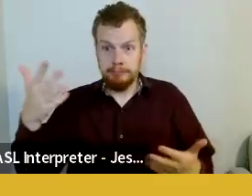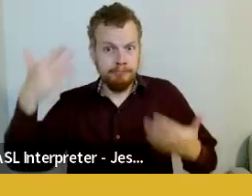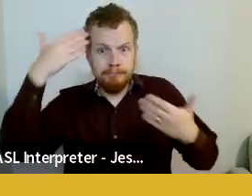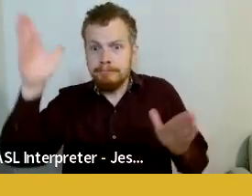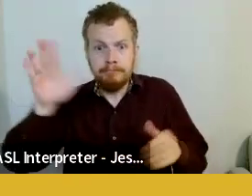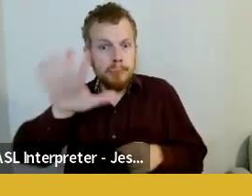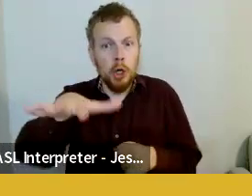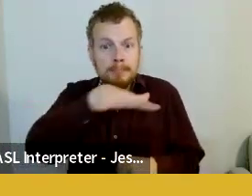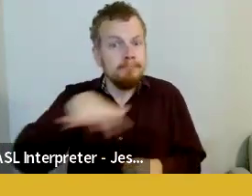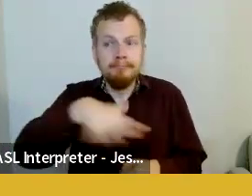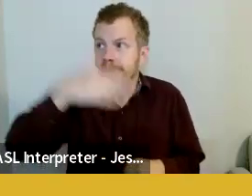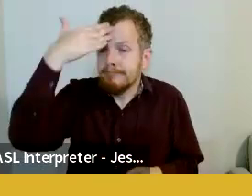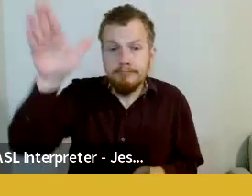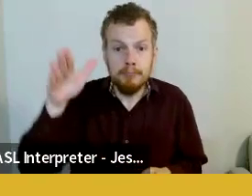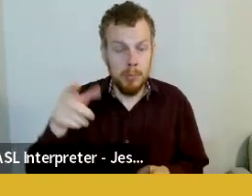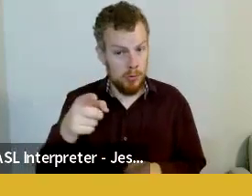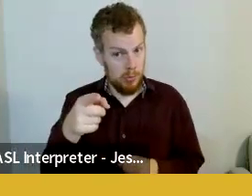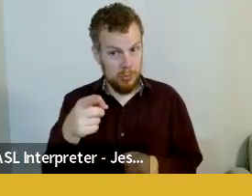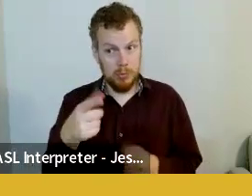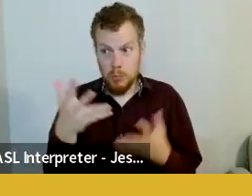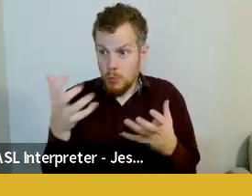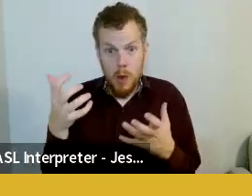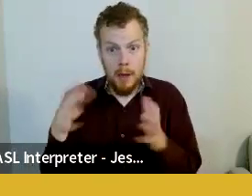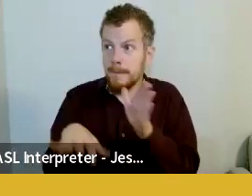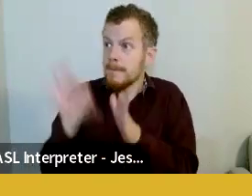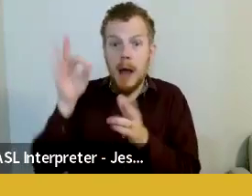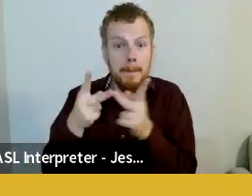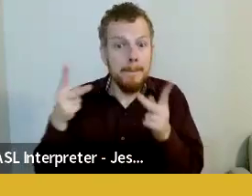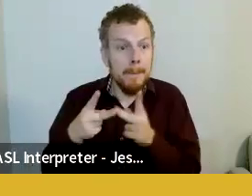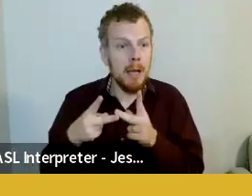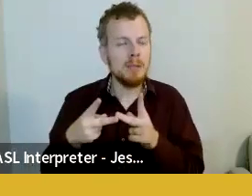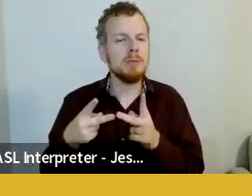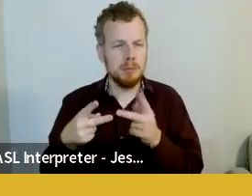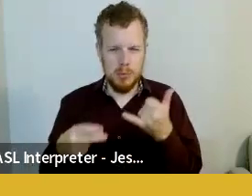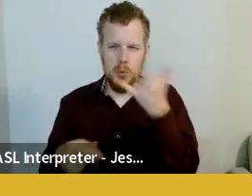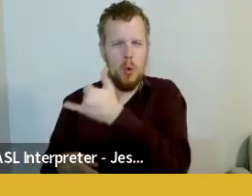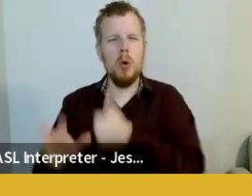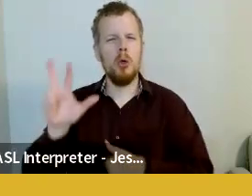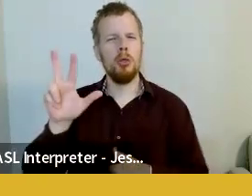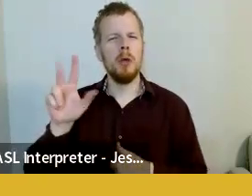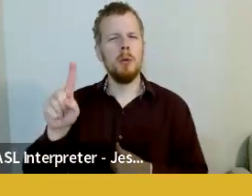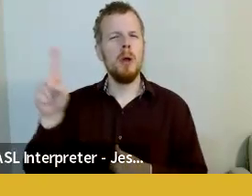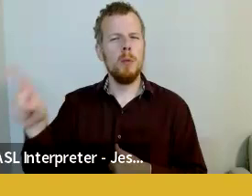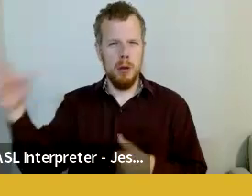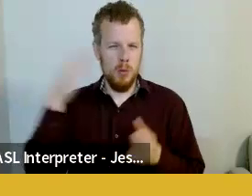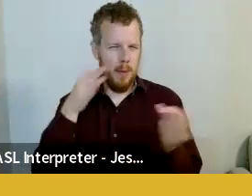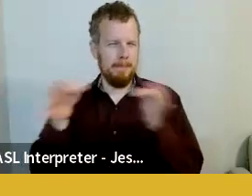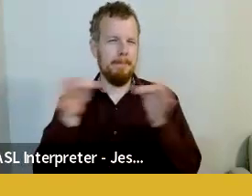in your area or you were interested in potentially finding a cooling center in your area, you can always call 311 for that